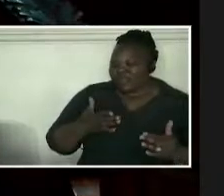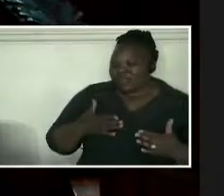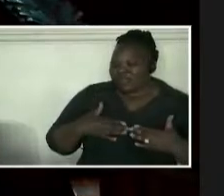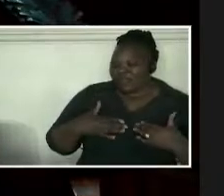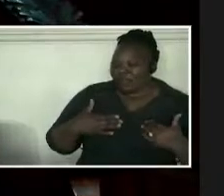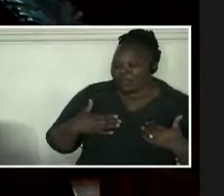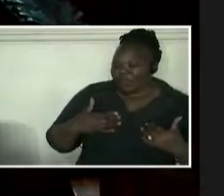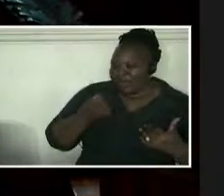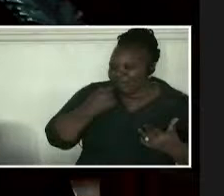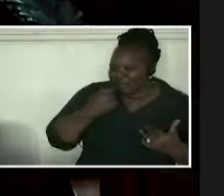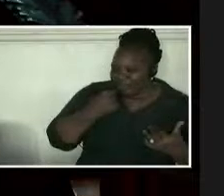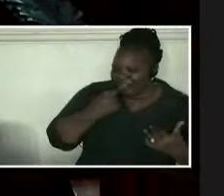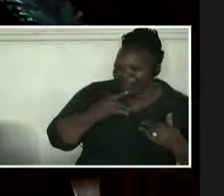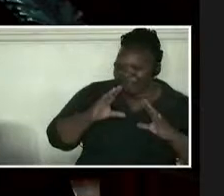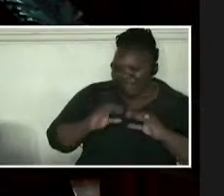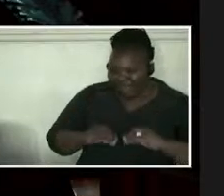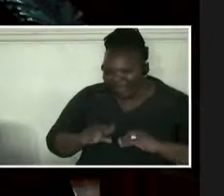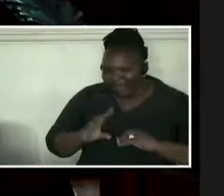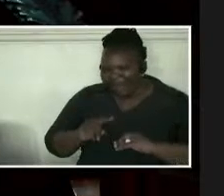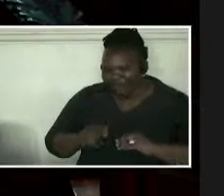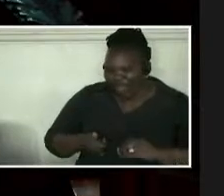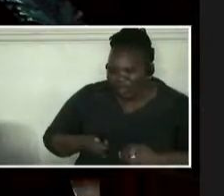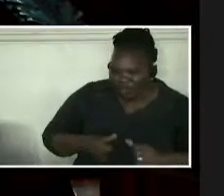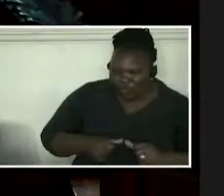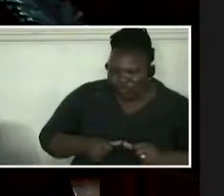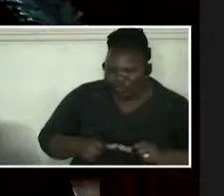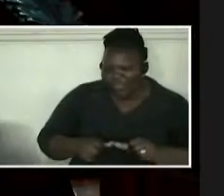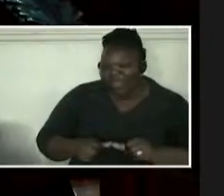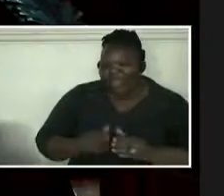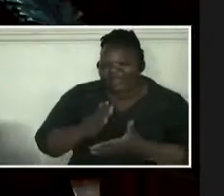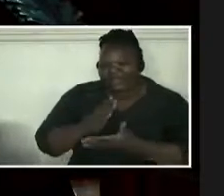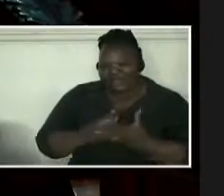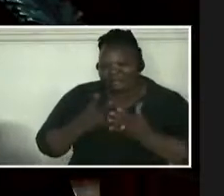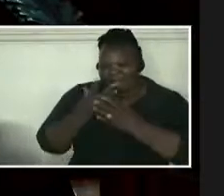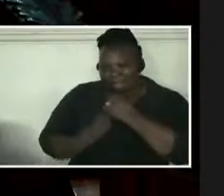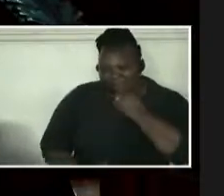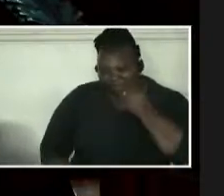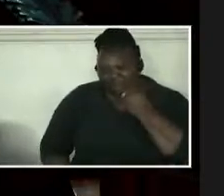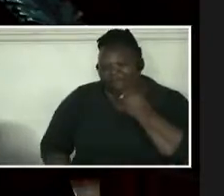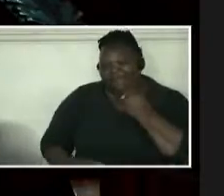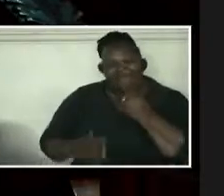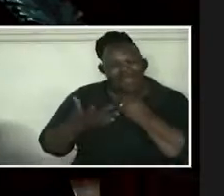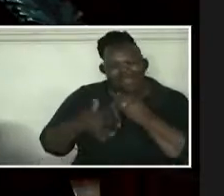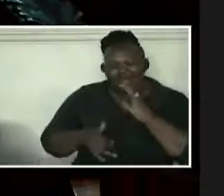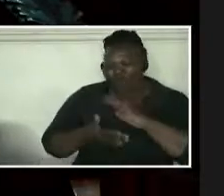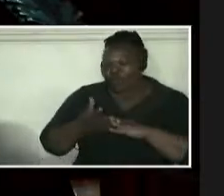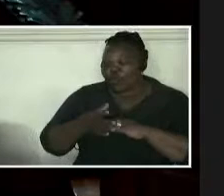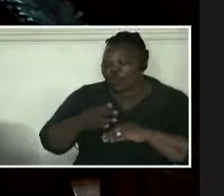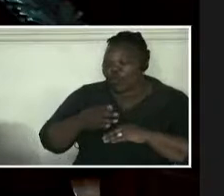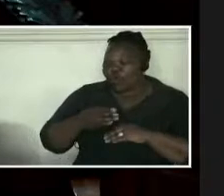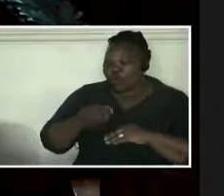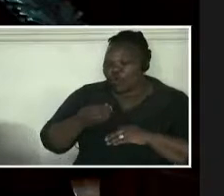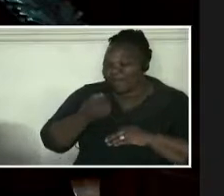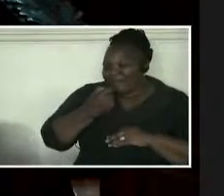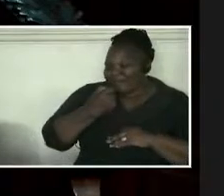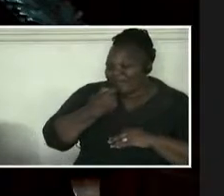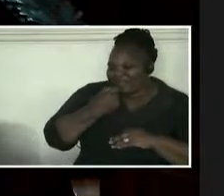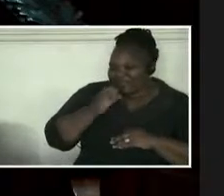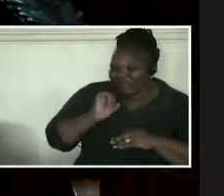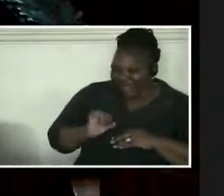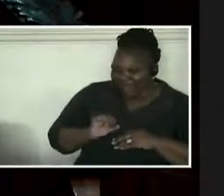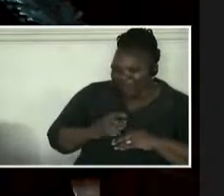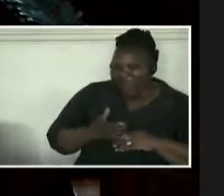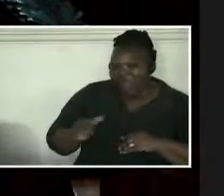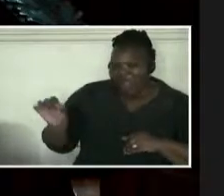last financial year 68 000 patients who were missing appointments were checked and brought back to camp